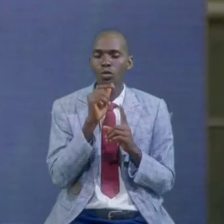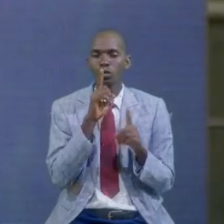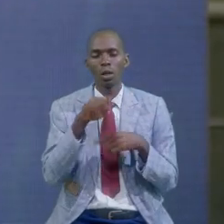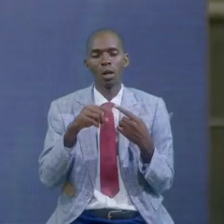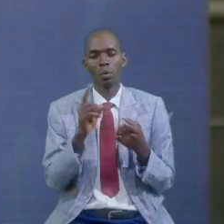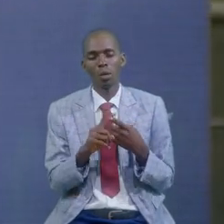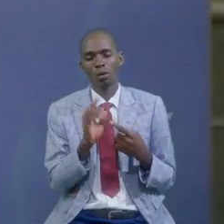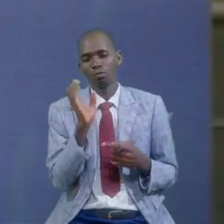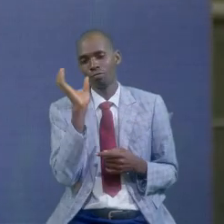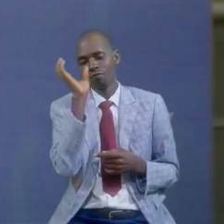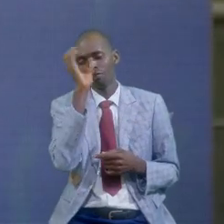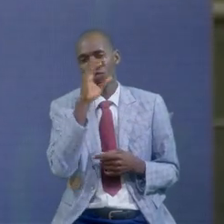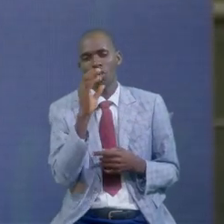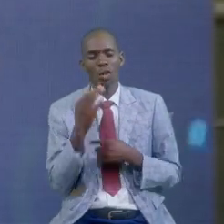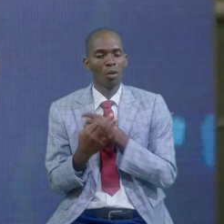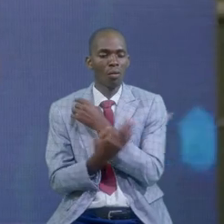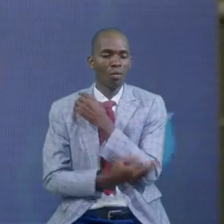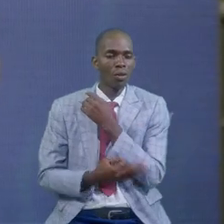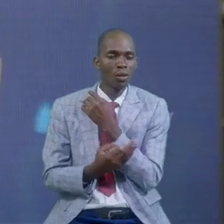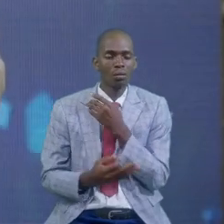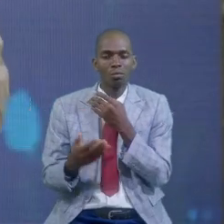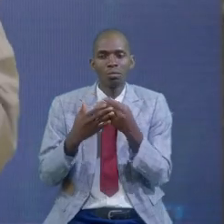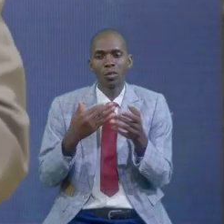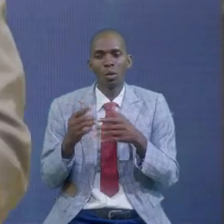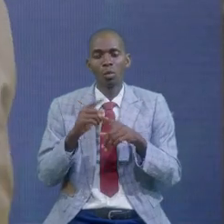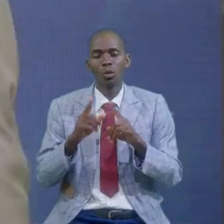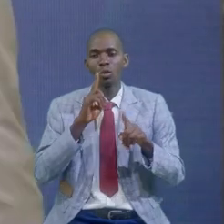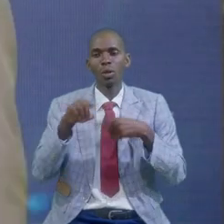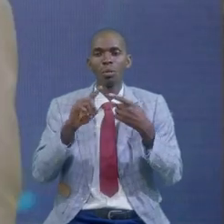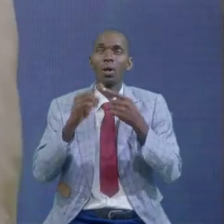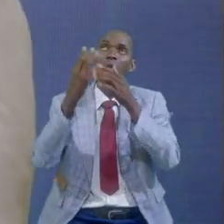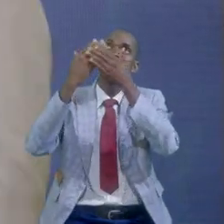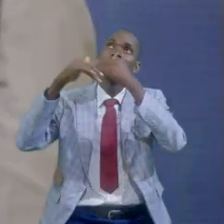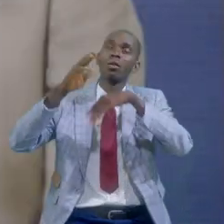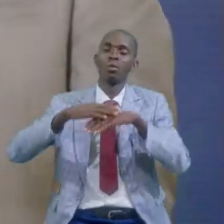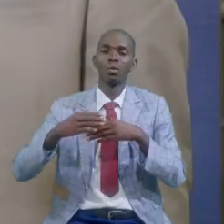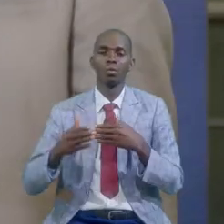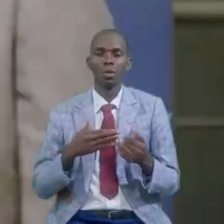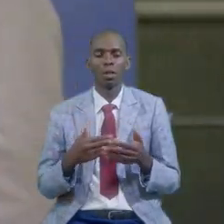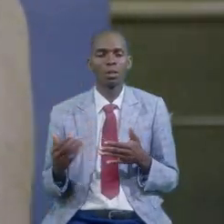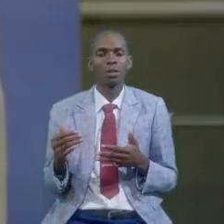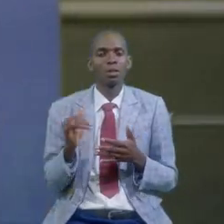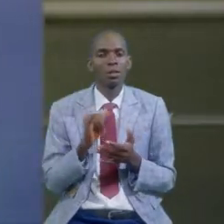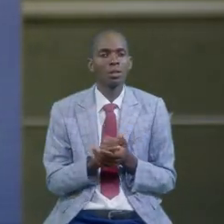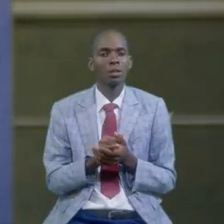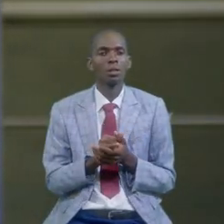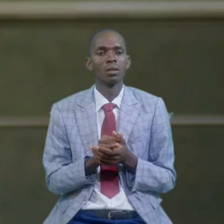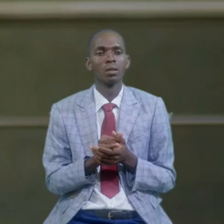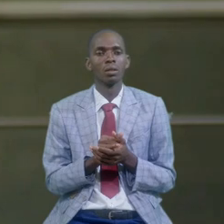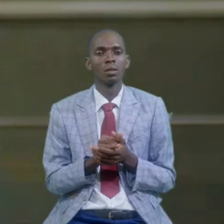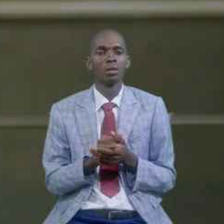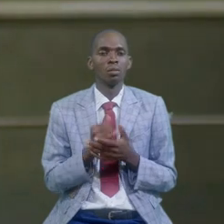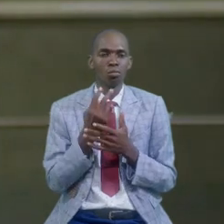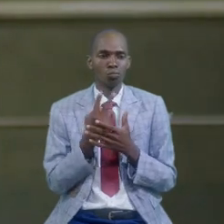current affairs, they talked heaven's affairs. That behold, there appeared